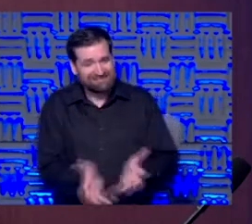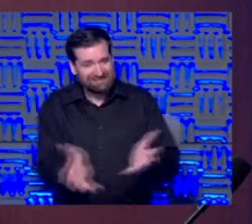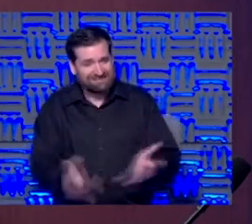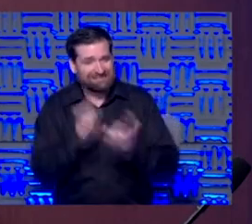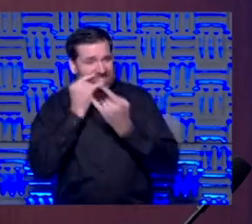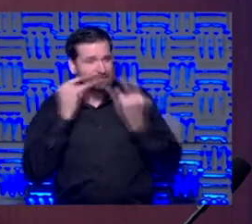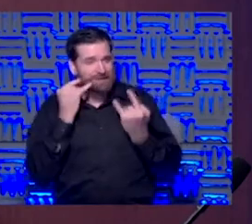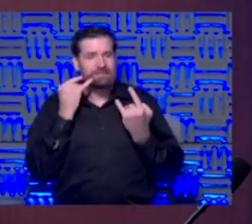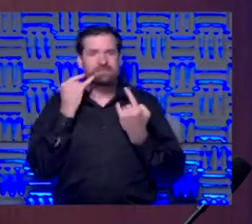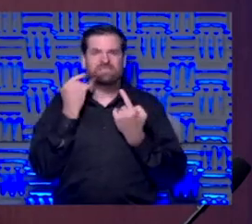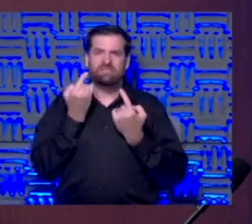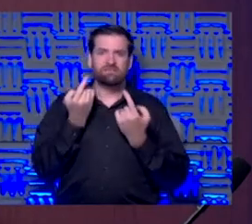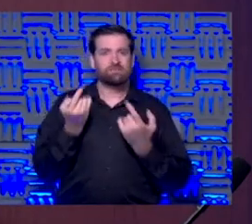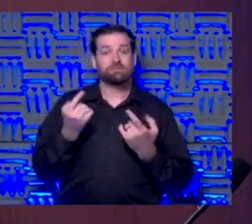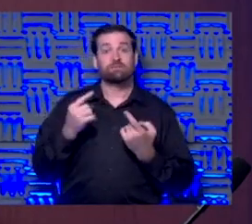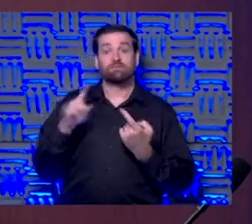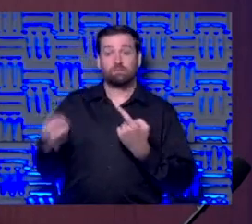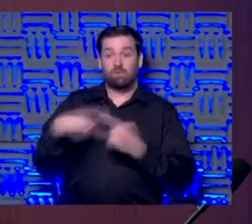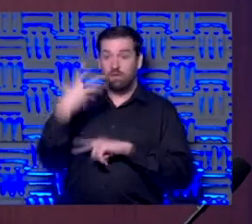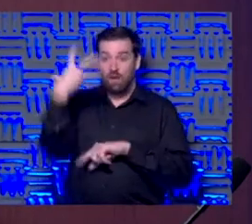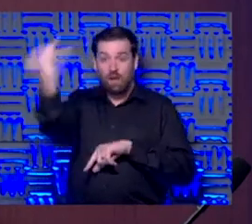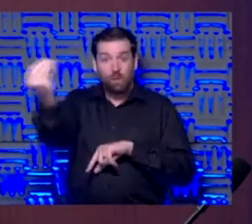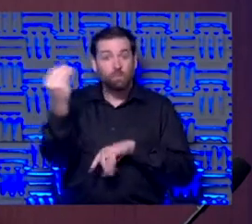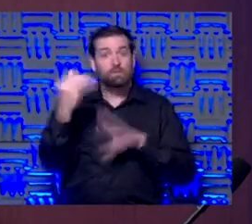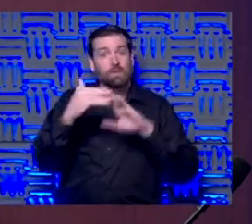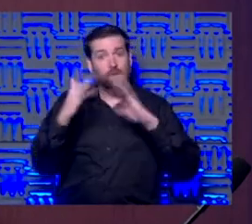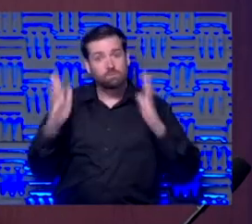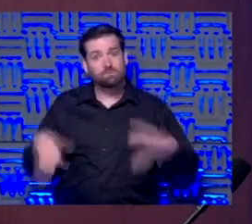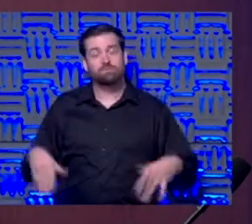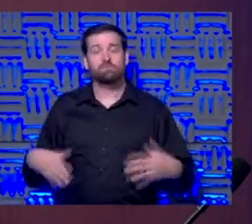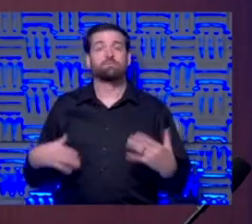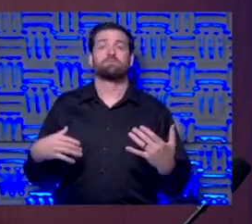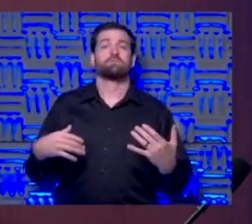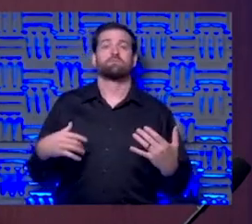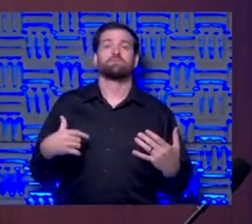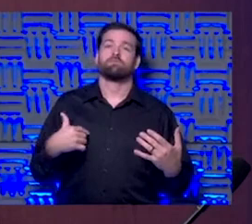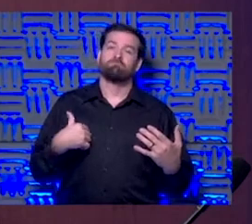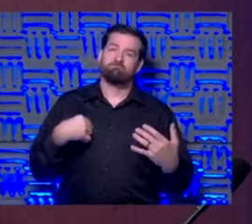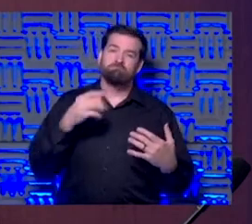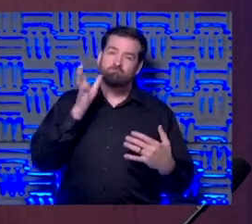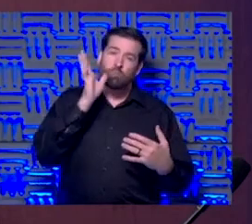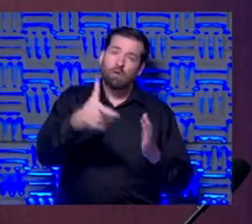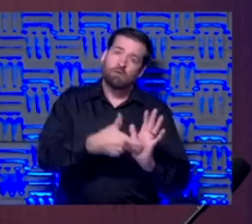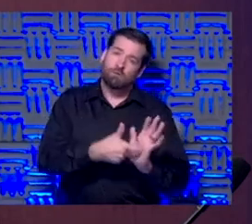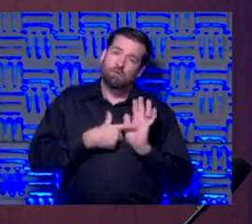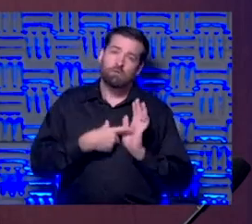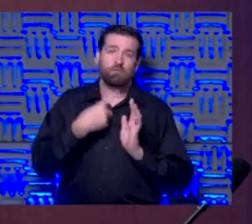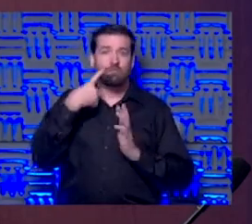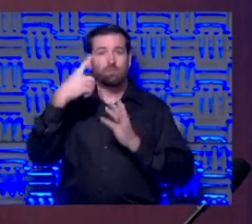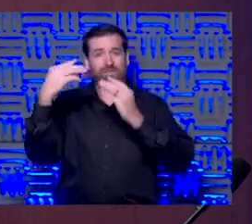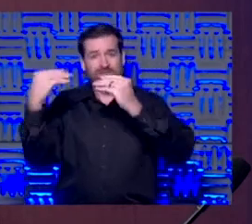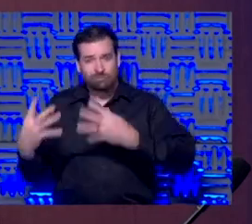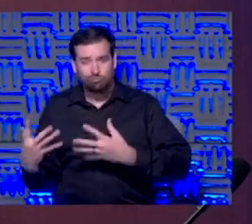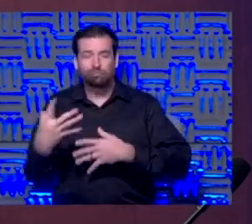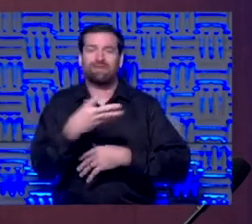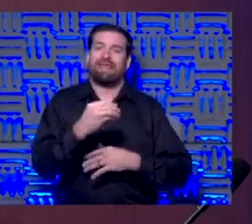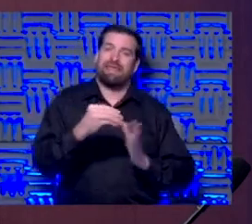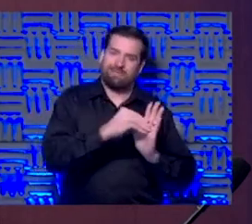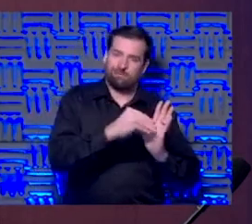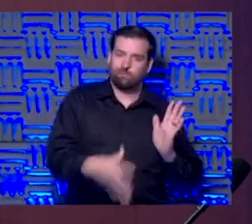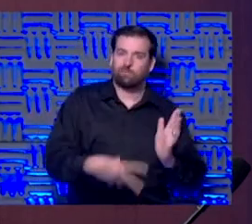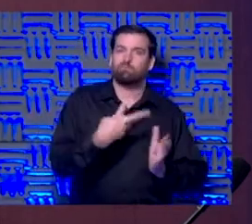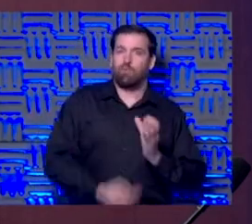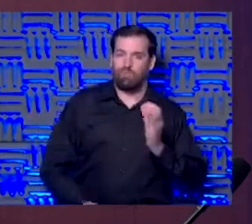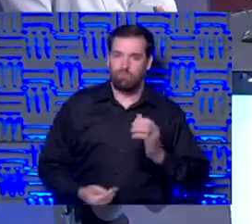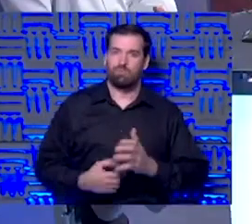the day and when you leave your home. So we'll absolutely require that for the teachers and for the students as